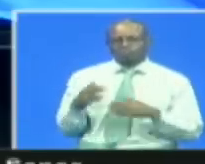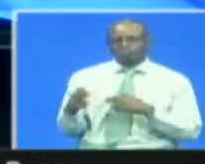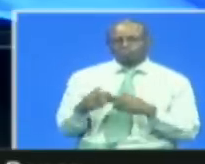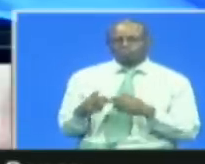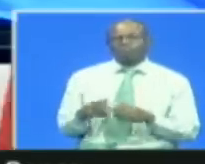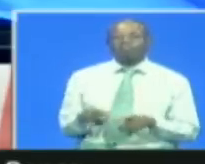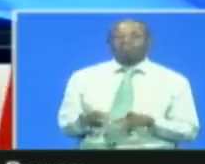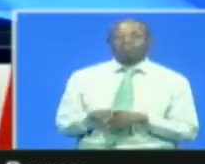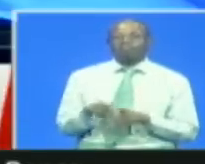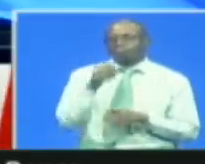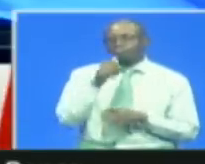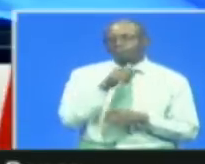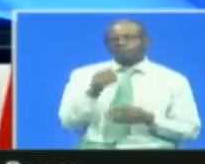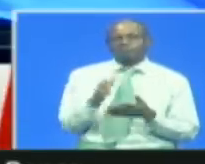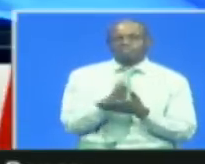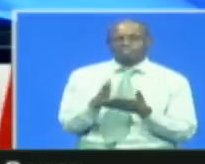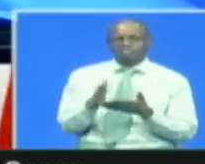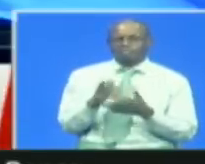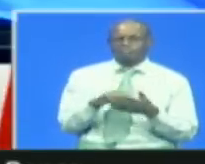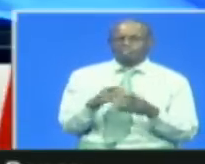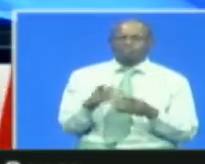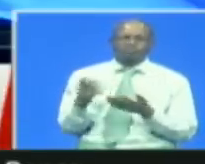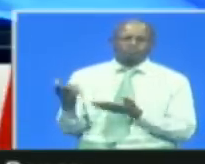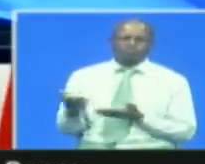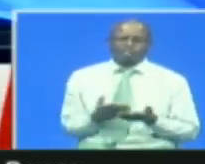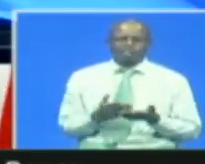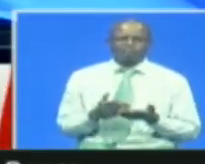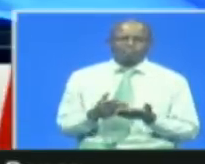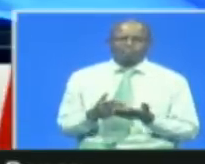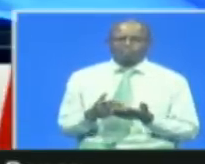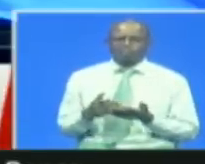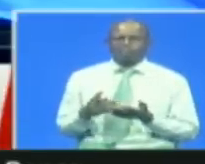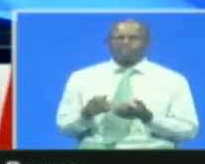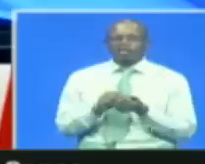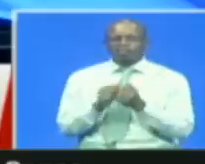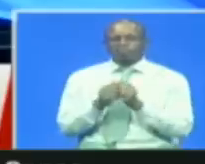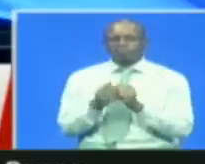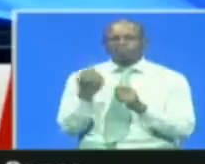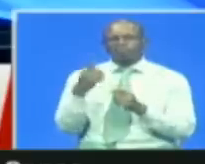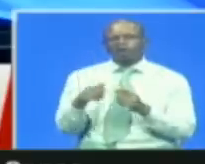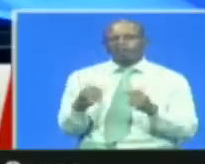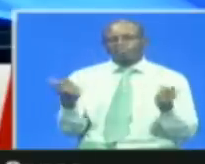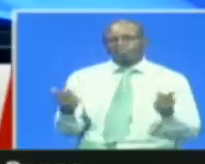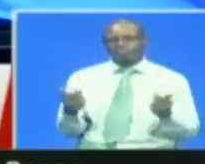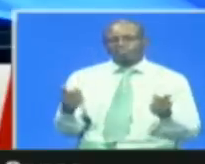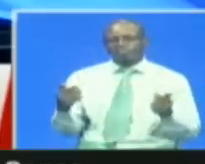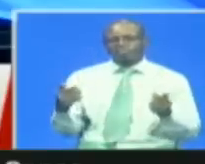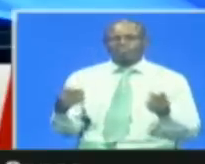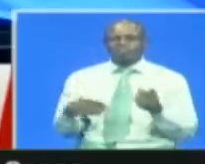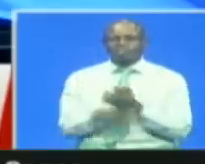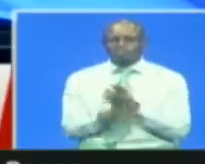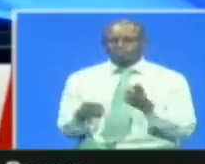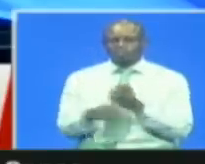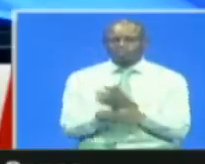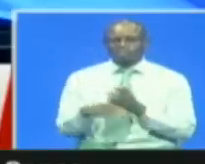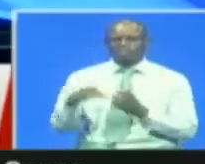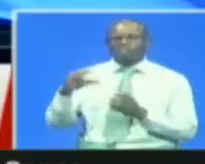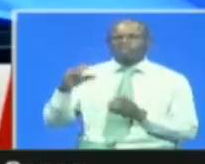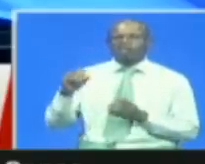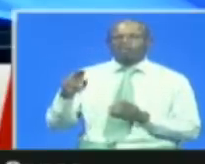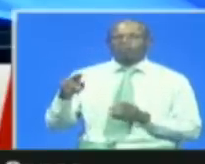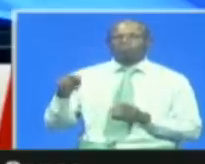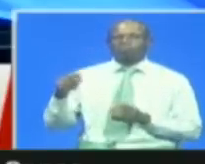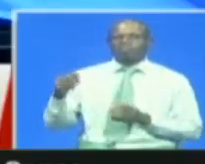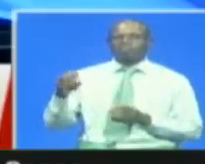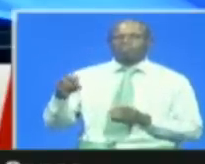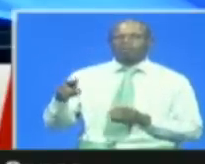welcomed recent amendments to the 2008 Anti-Counterfeit Act, as they have made it easier to deal with the counterfeiters. The